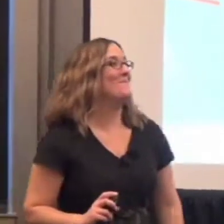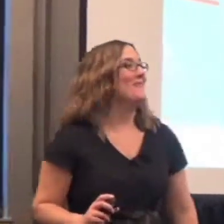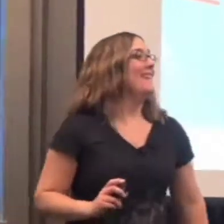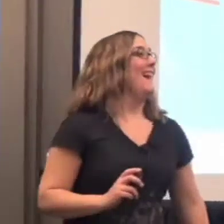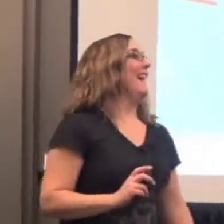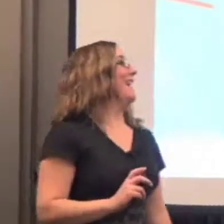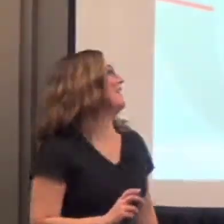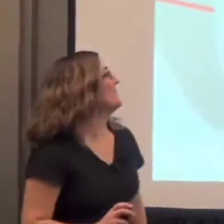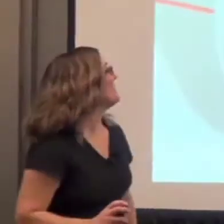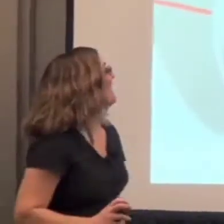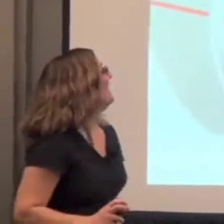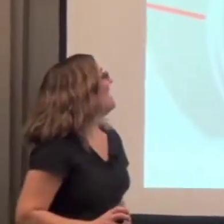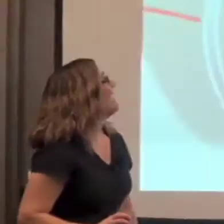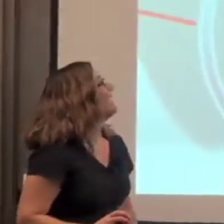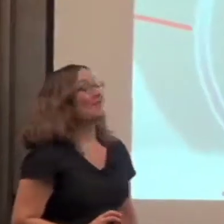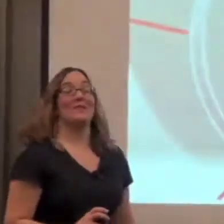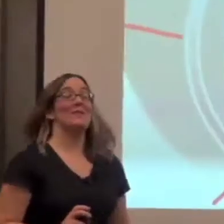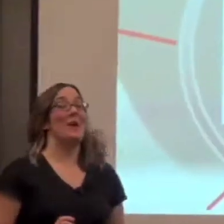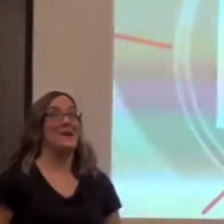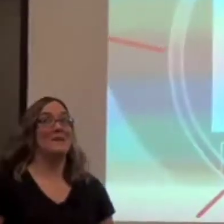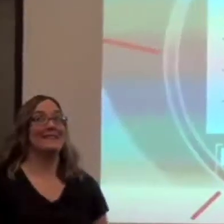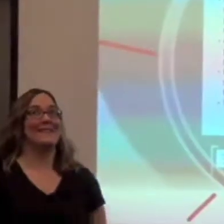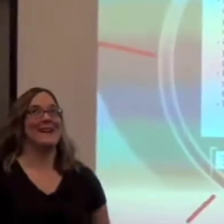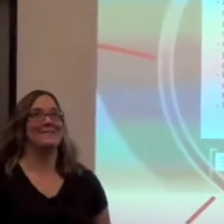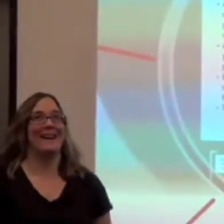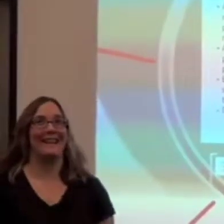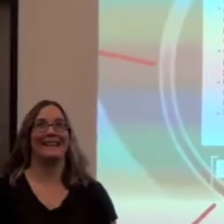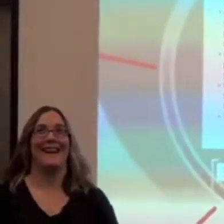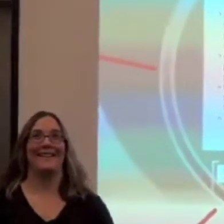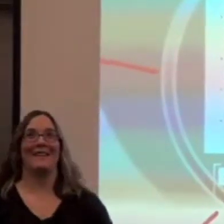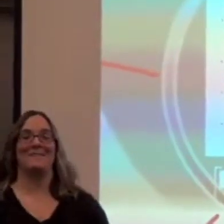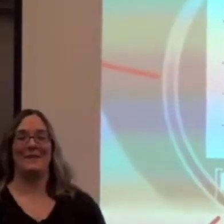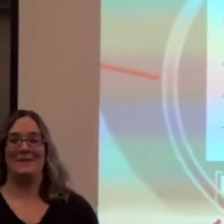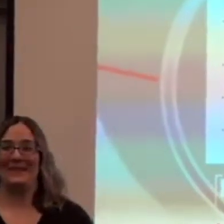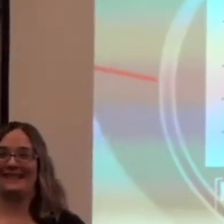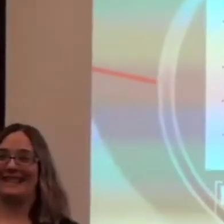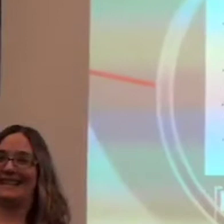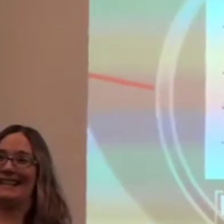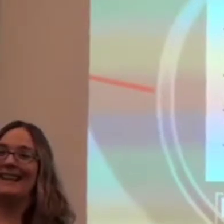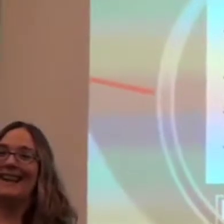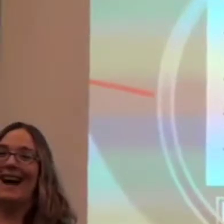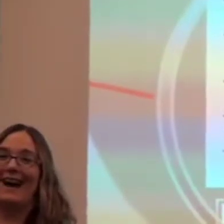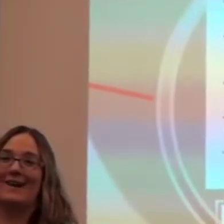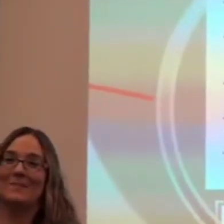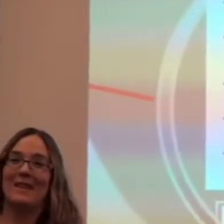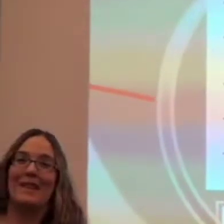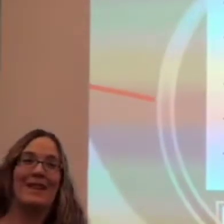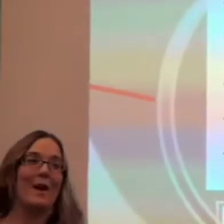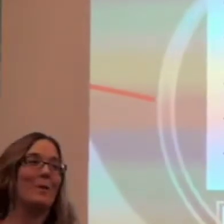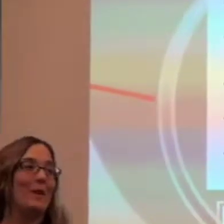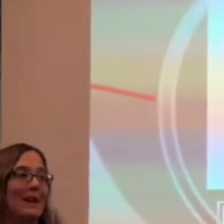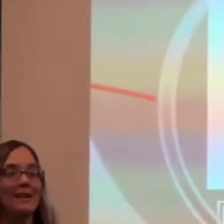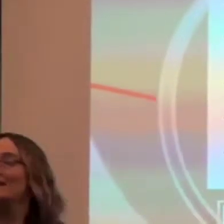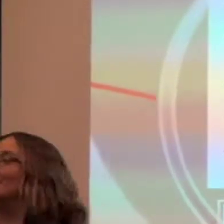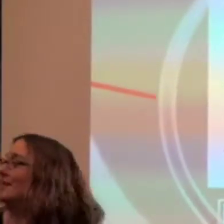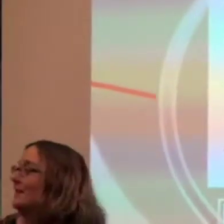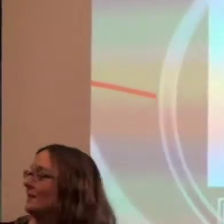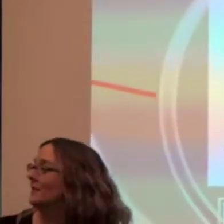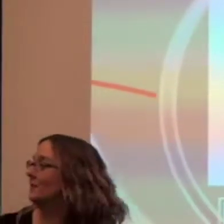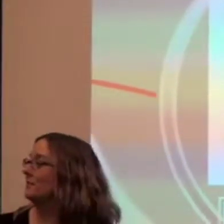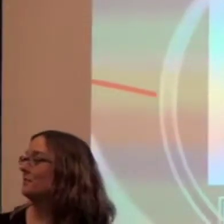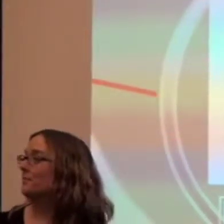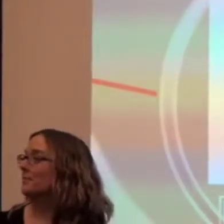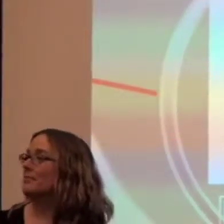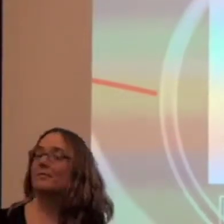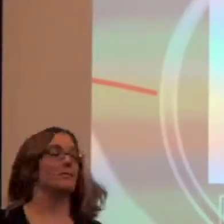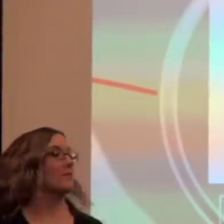early. Snow must be coming. Snow is coming down in Bloomington. Person-centered planning. Are